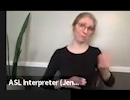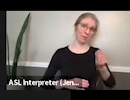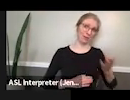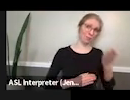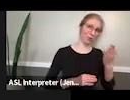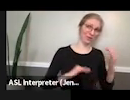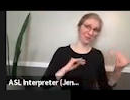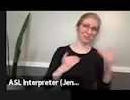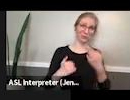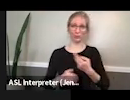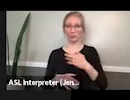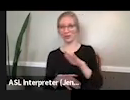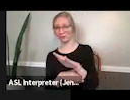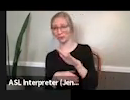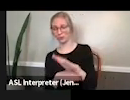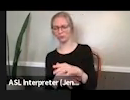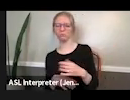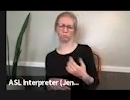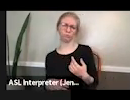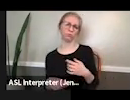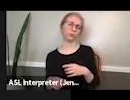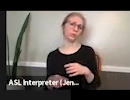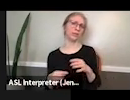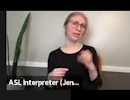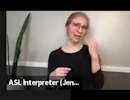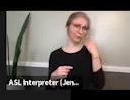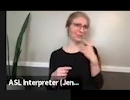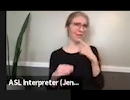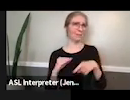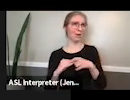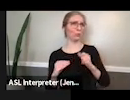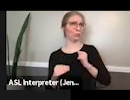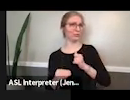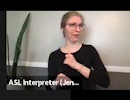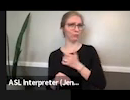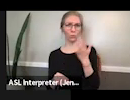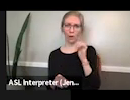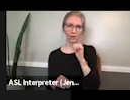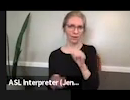I think that, you know, we can say this about ourselves. Why can't we say this about the children?